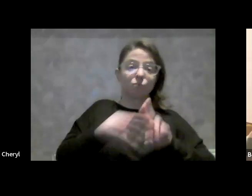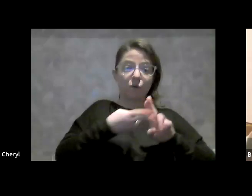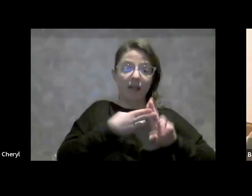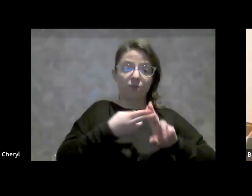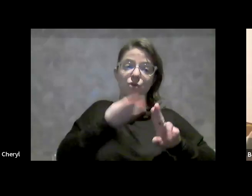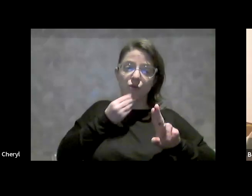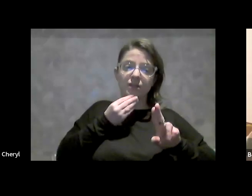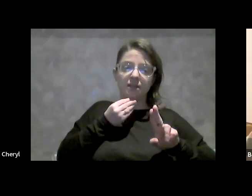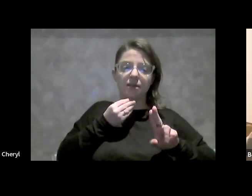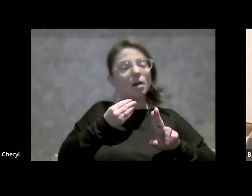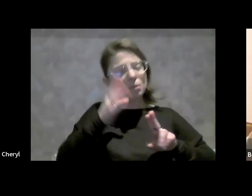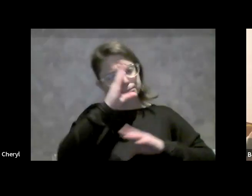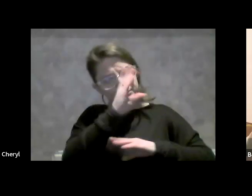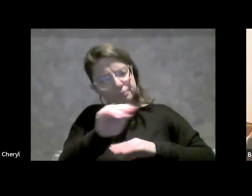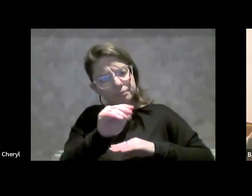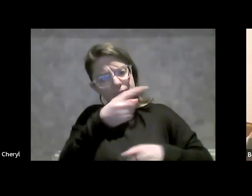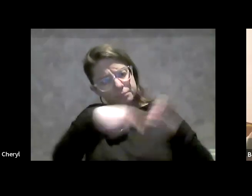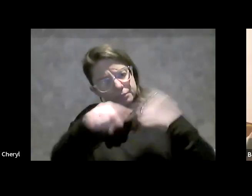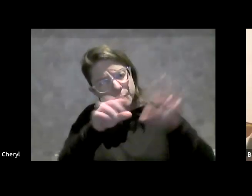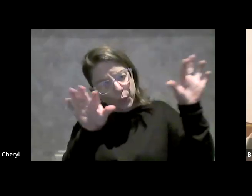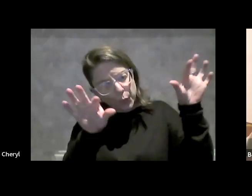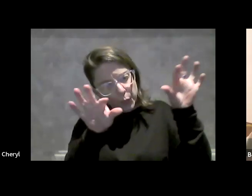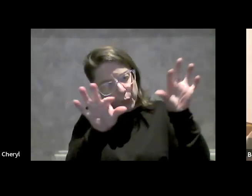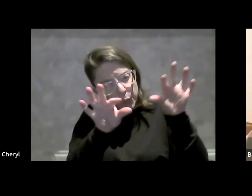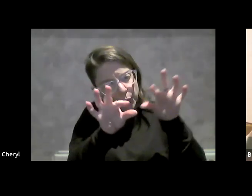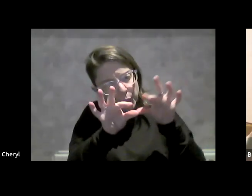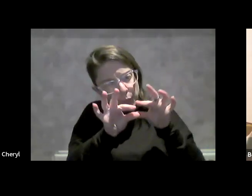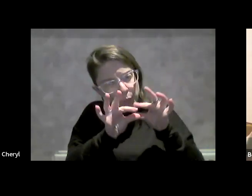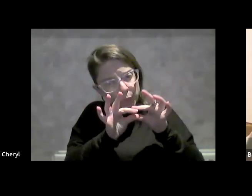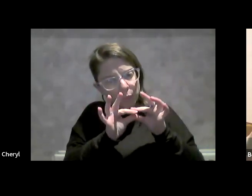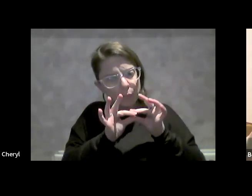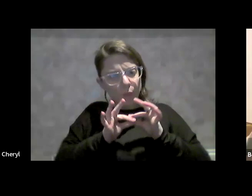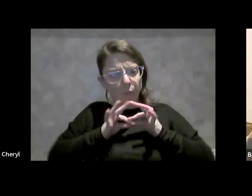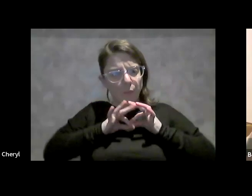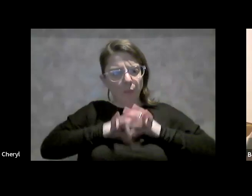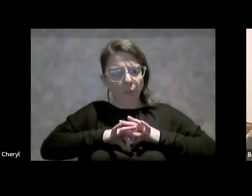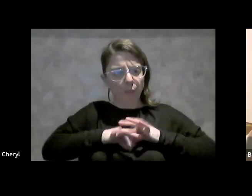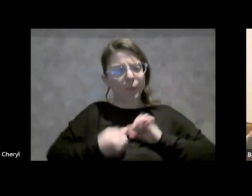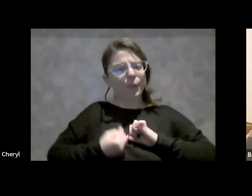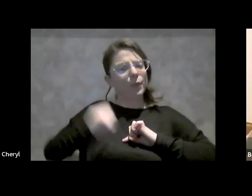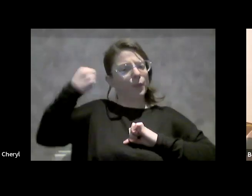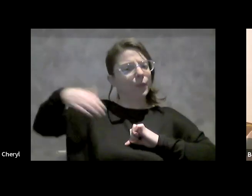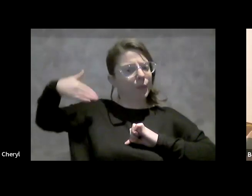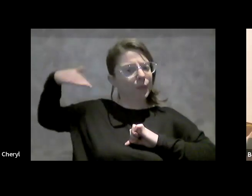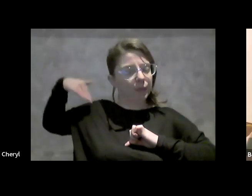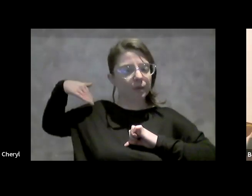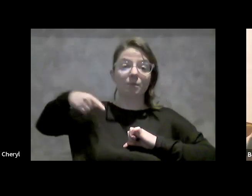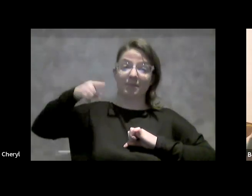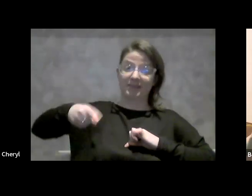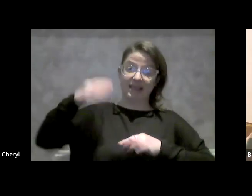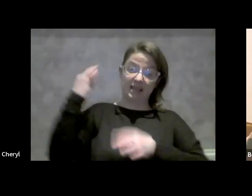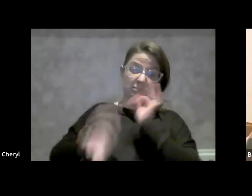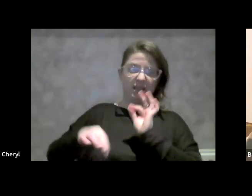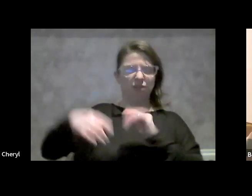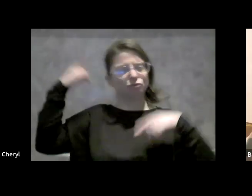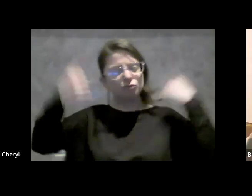us forget that we were once small enough to fit inside there with her. This bitch is crazy. Dons rollers and uses